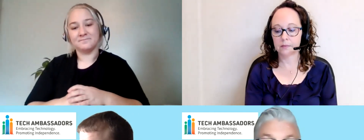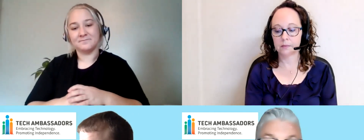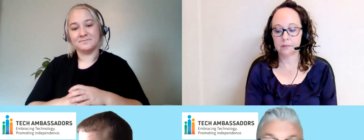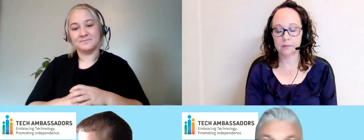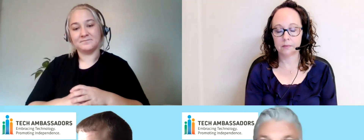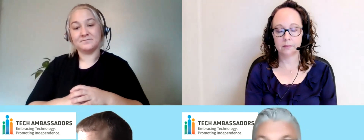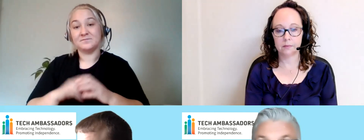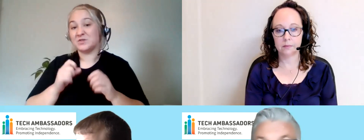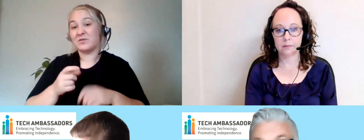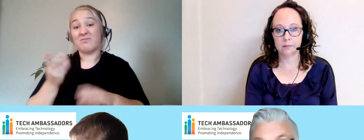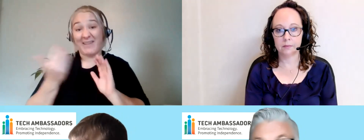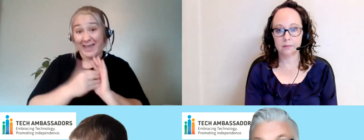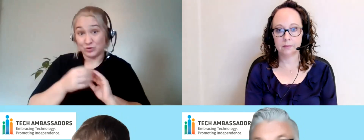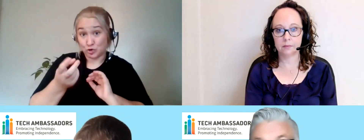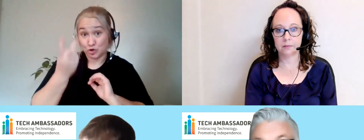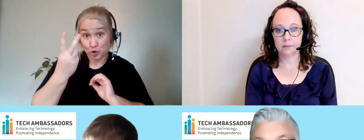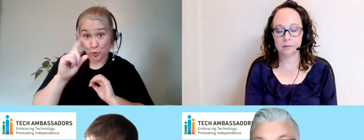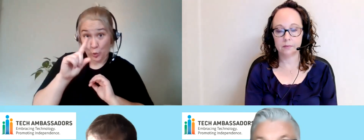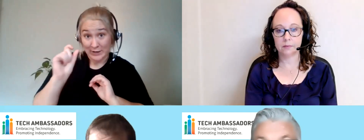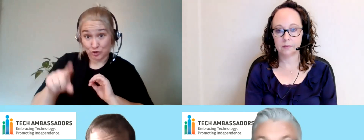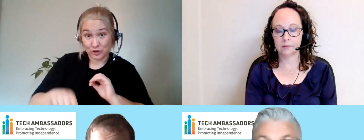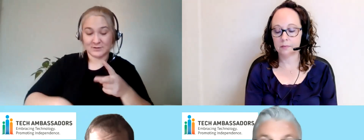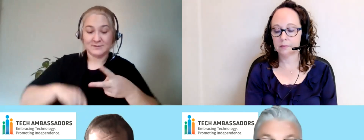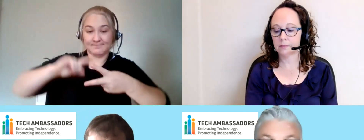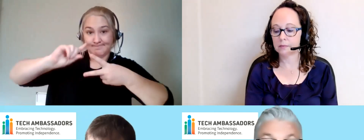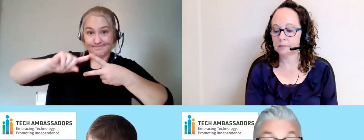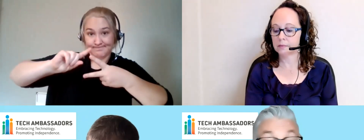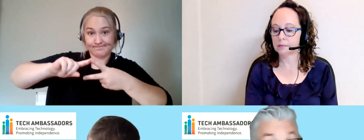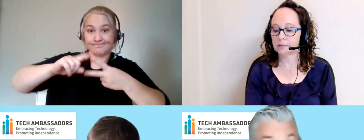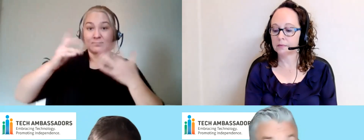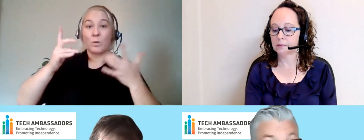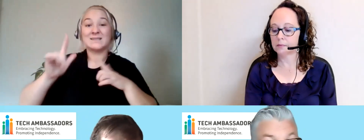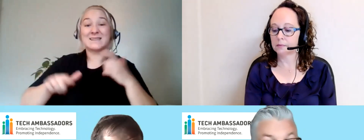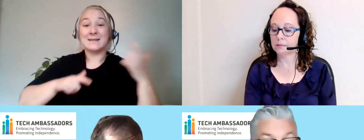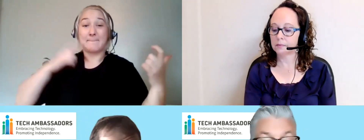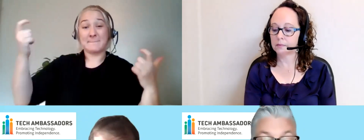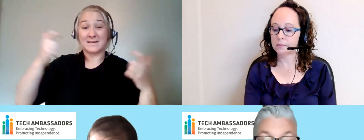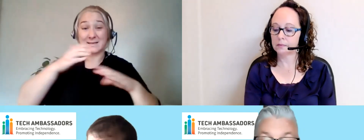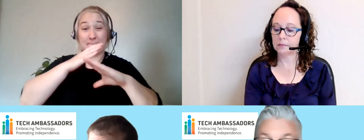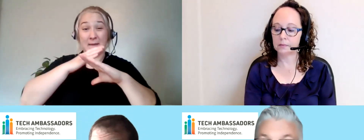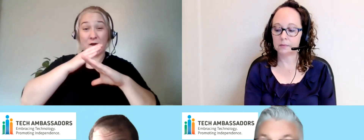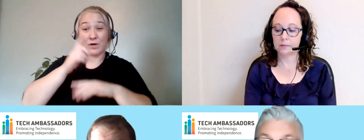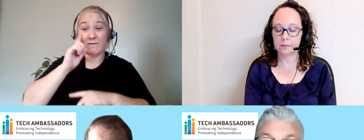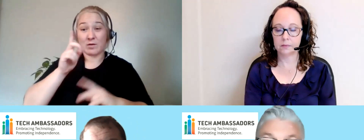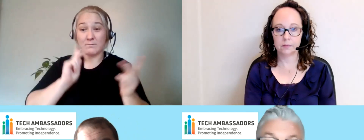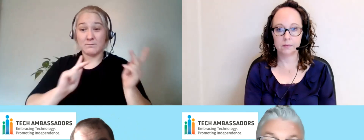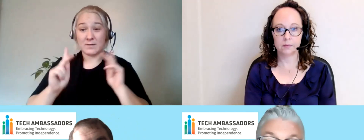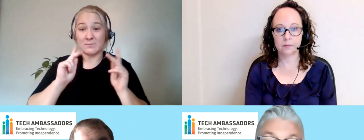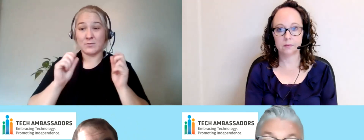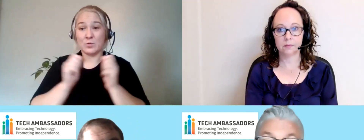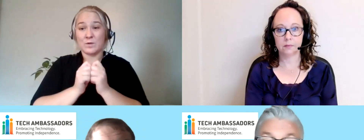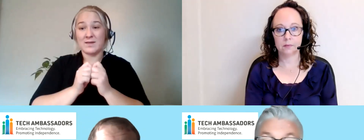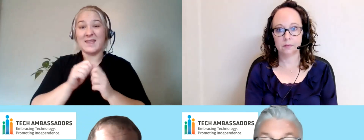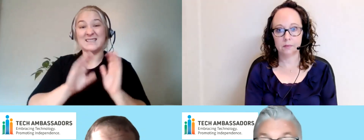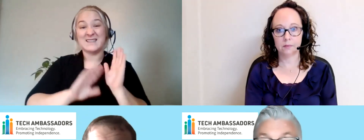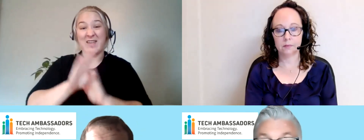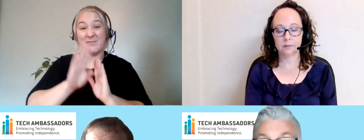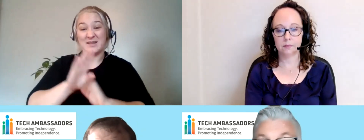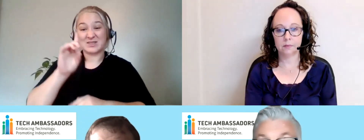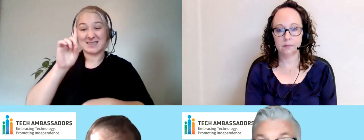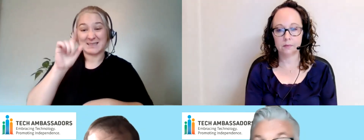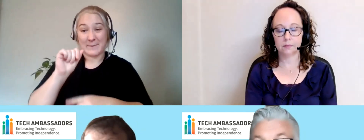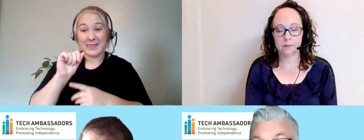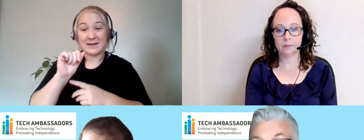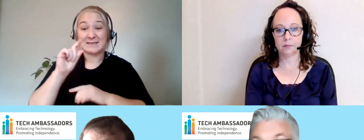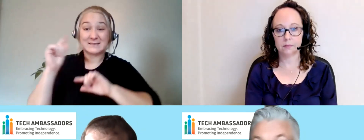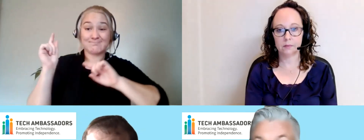two questions. What is the biggest barrier to people with developmental disabilities attending events like the one that we're having? Two, what is the biggest barrier